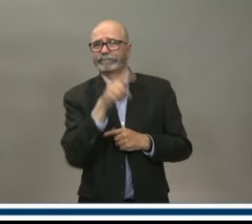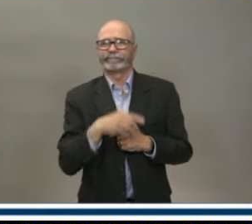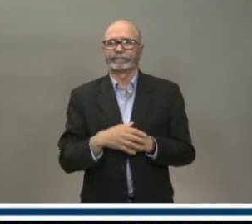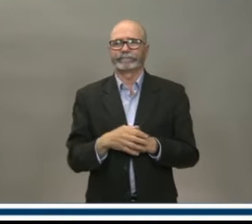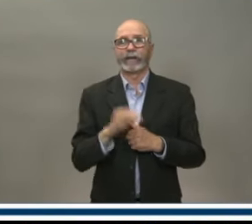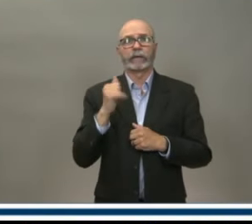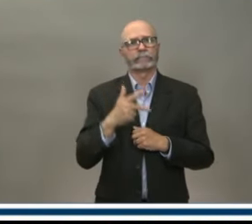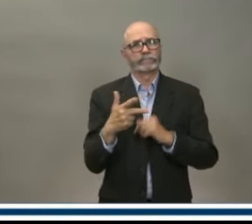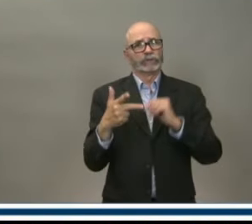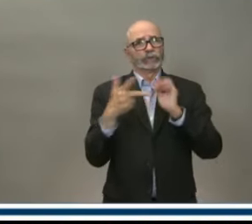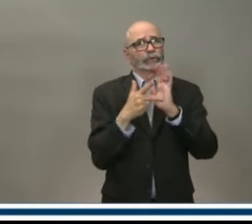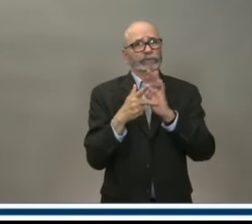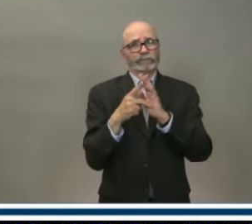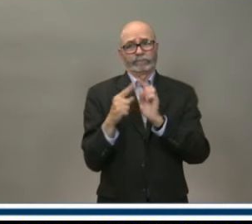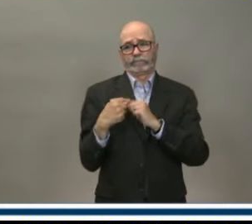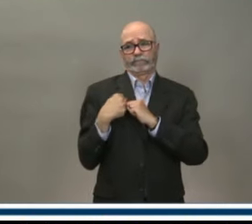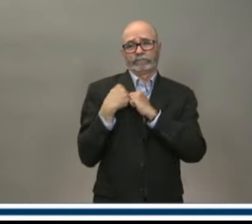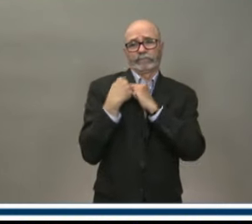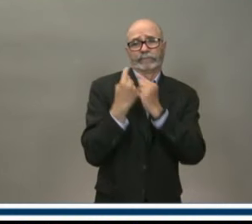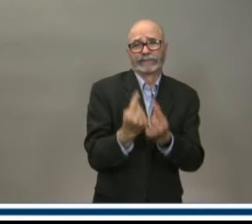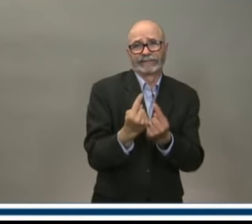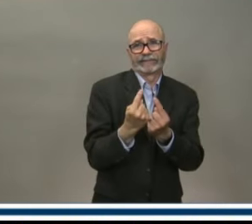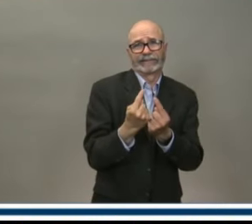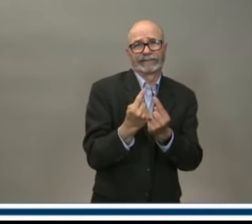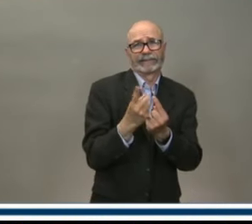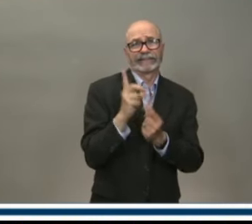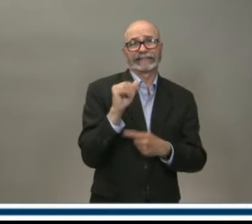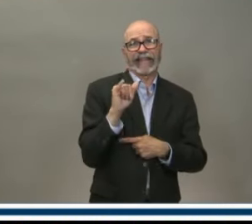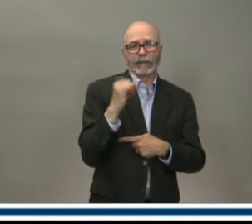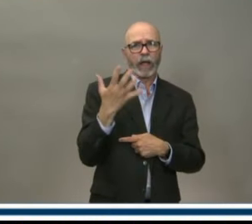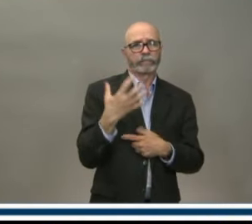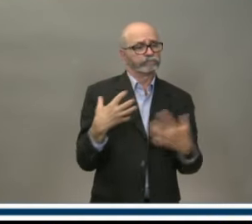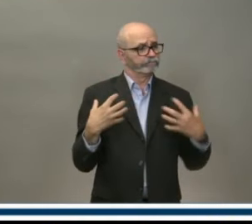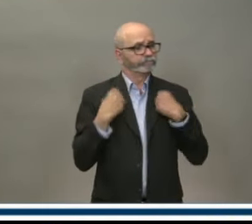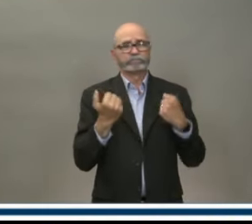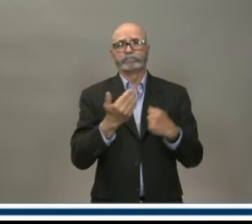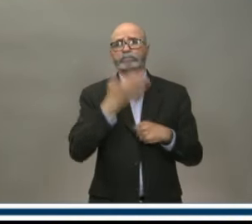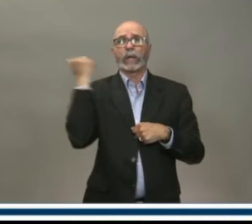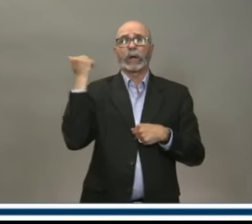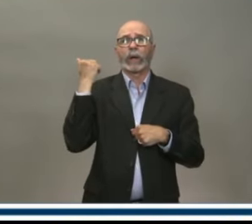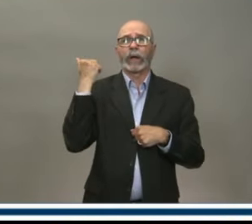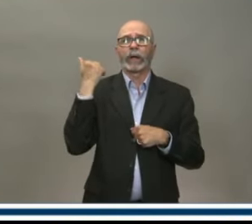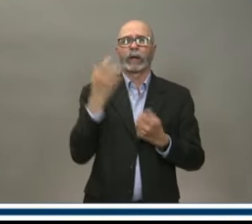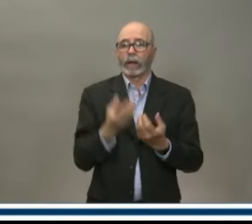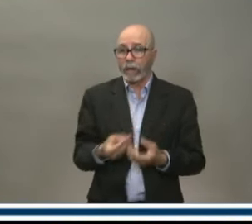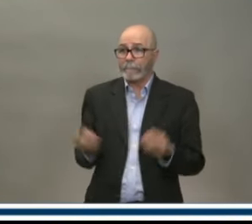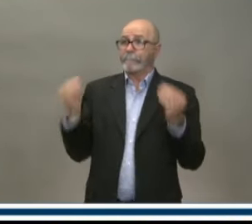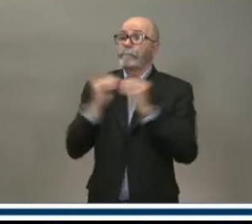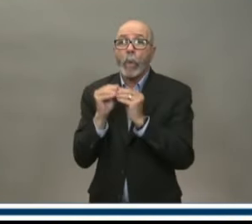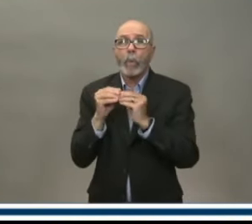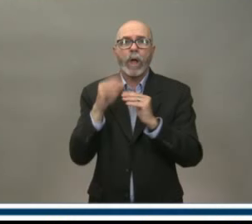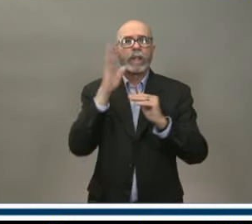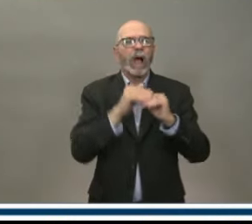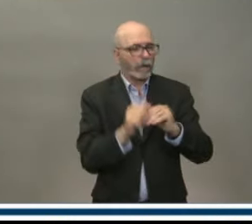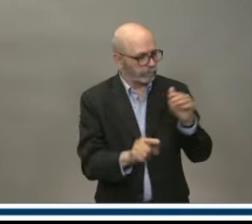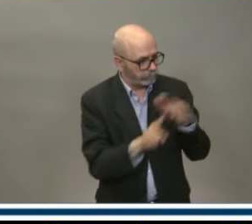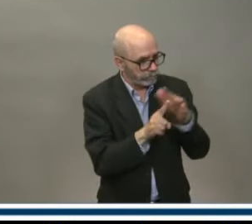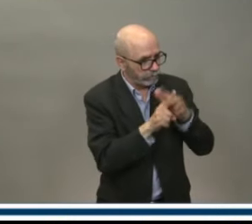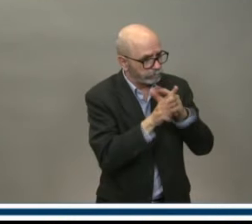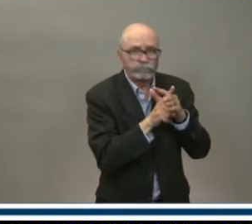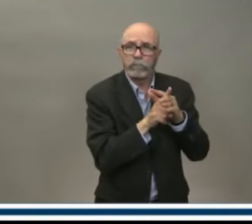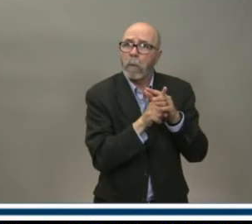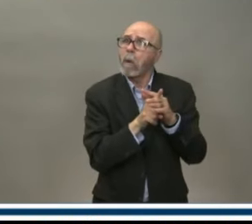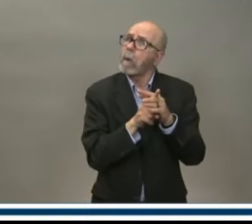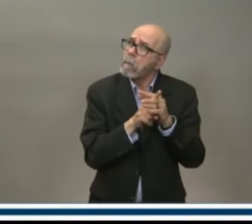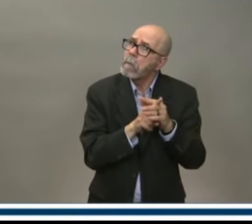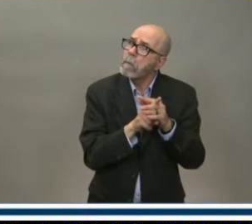the number of recovered cases outnumber the number of new cases. What we're also seeing is that